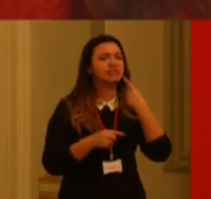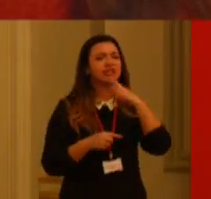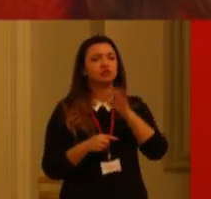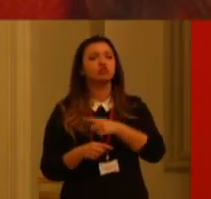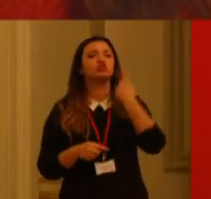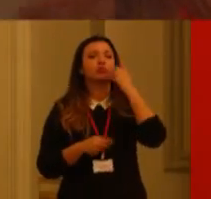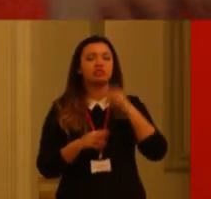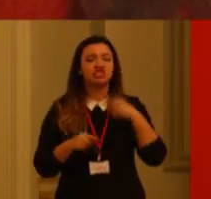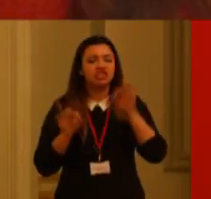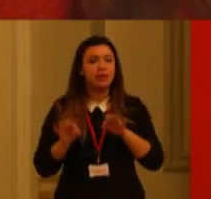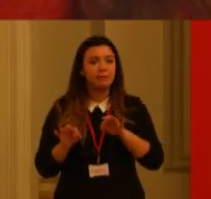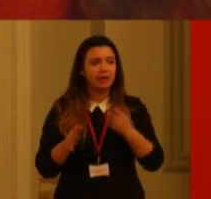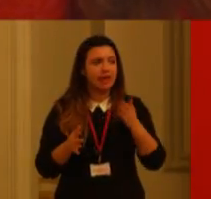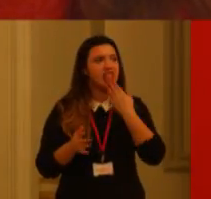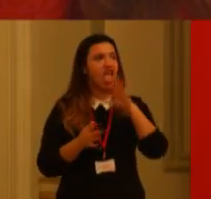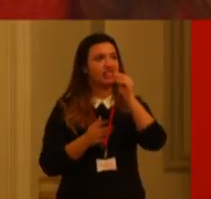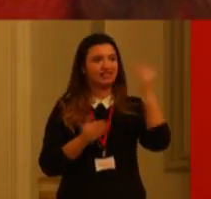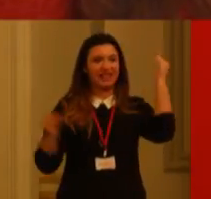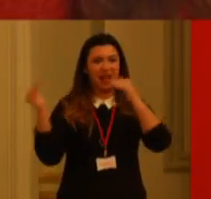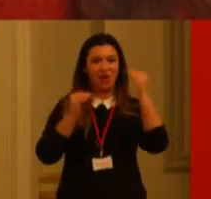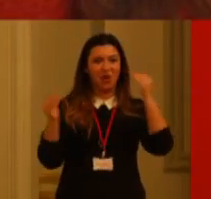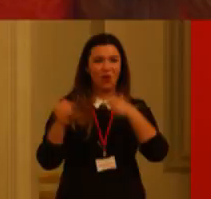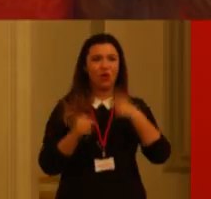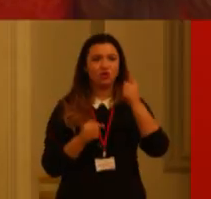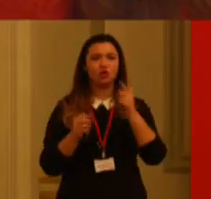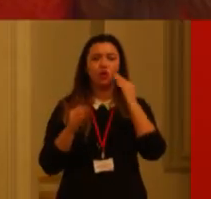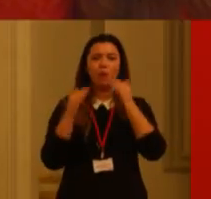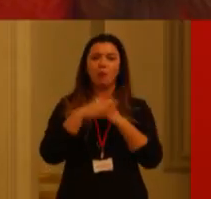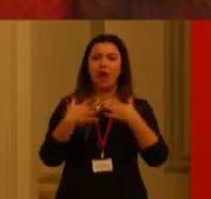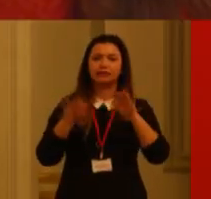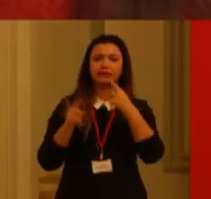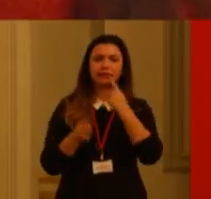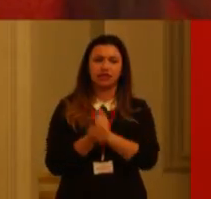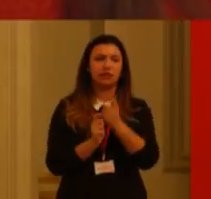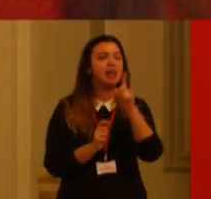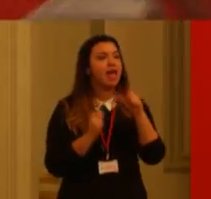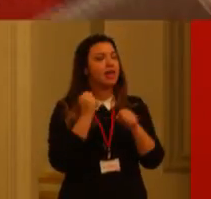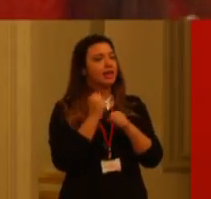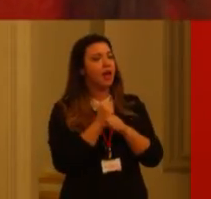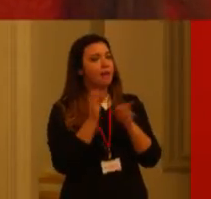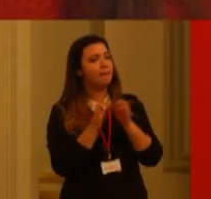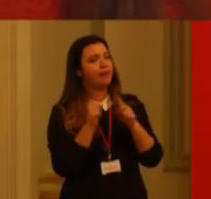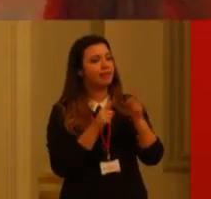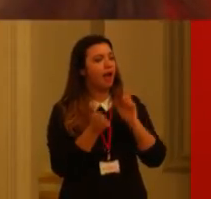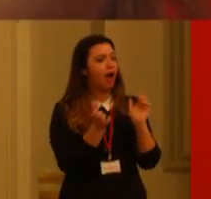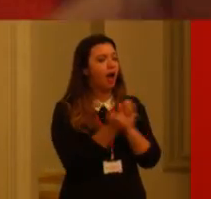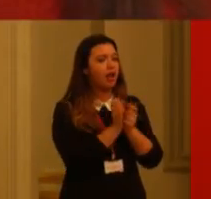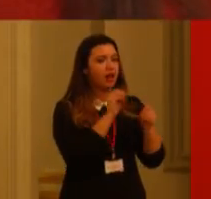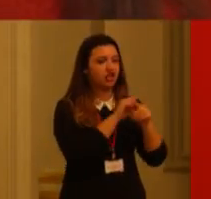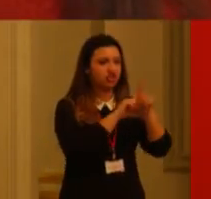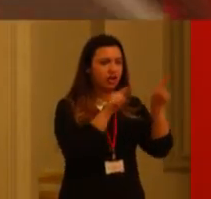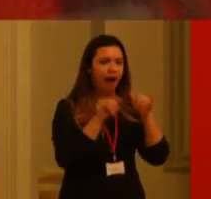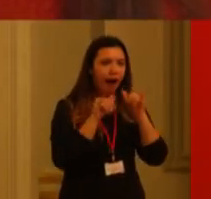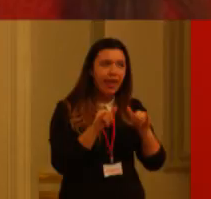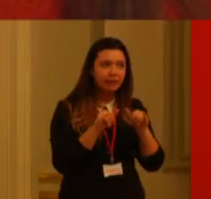families. The society is open to change and families embrace themselves. Can we say the same thing for LGBT